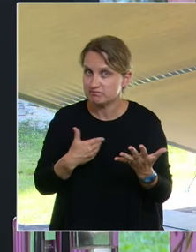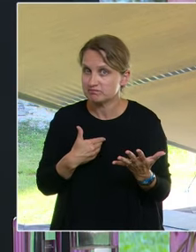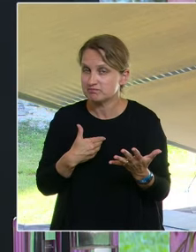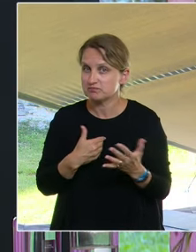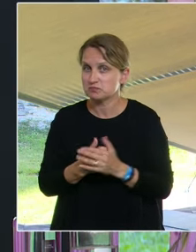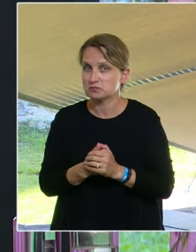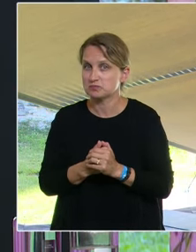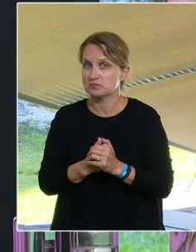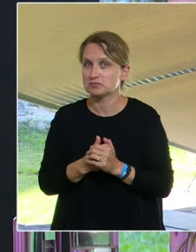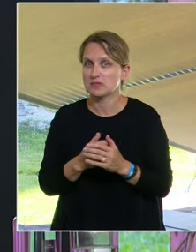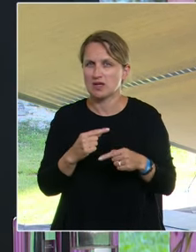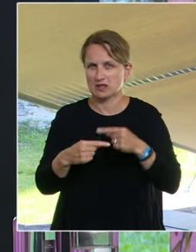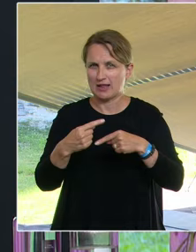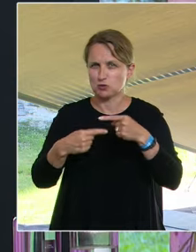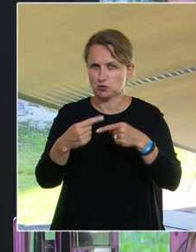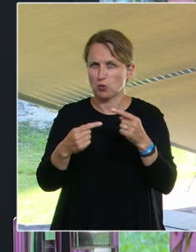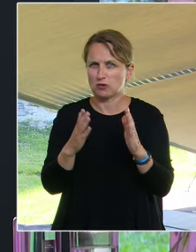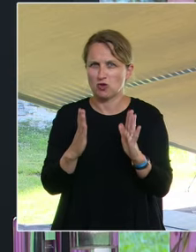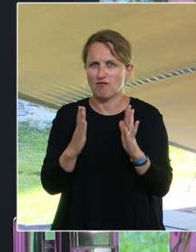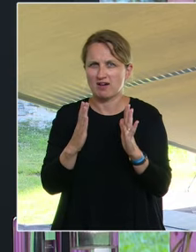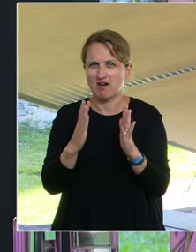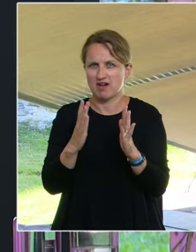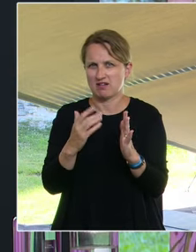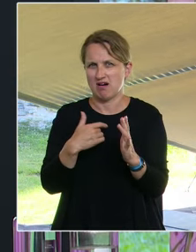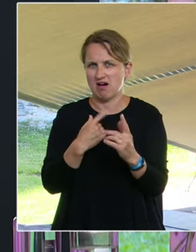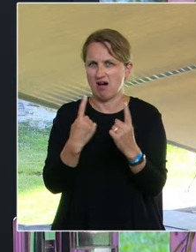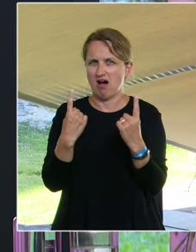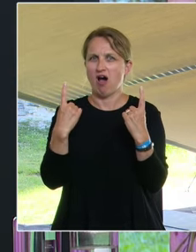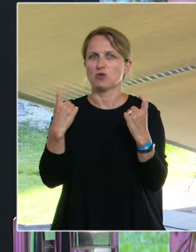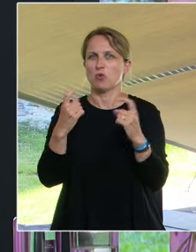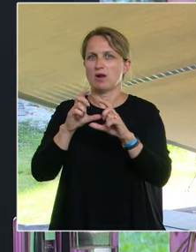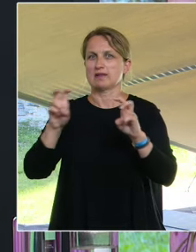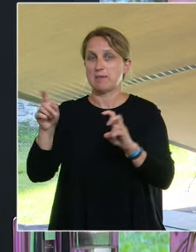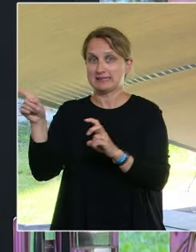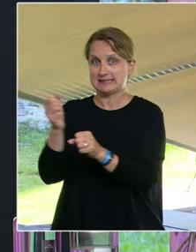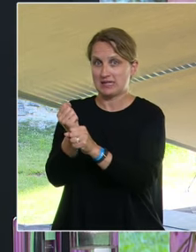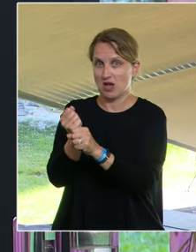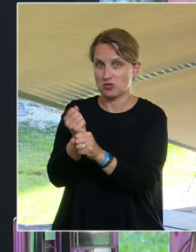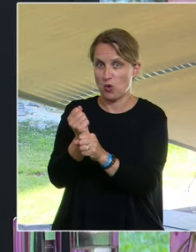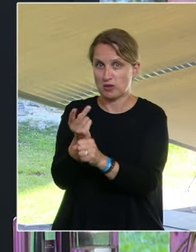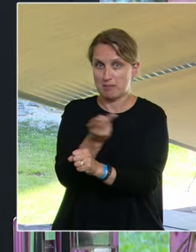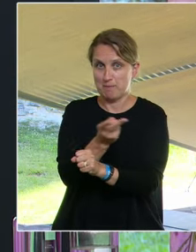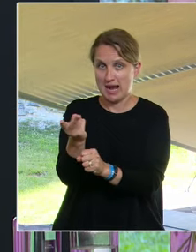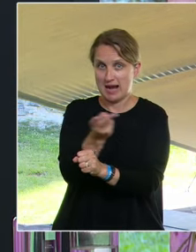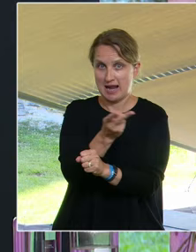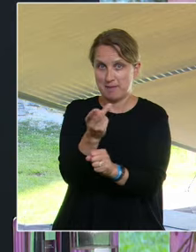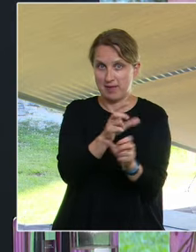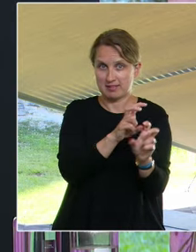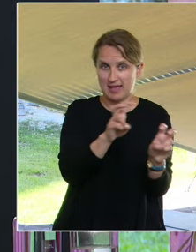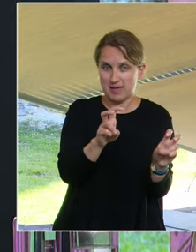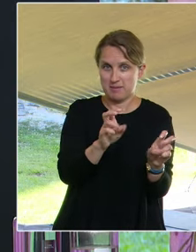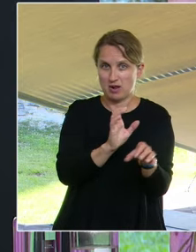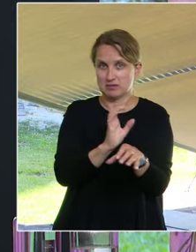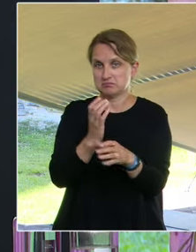sustainability is something that needs to be very much down to earth, green and so forth. You've been working on the sides of both. You a little bit talked about